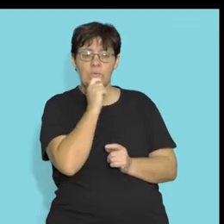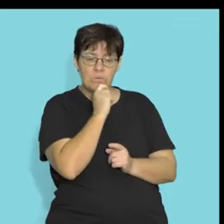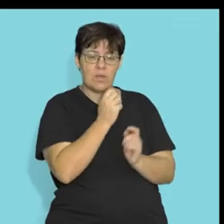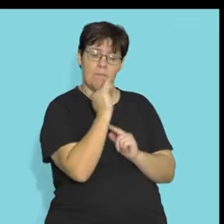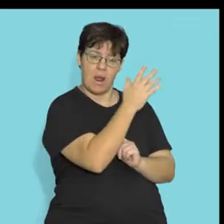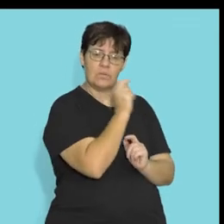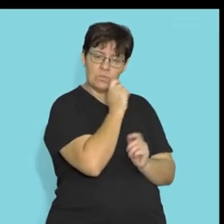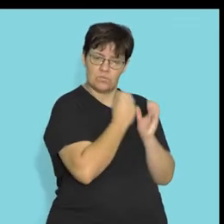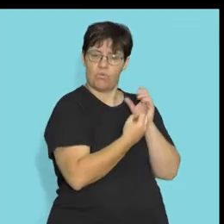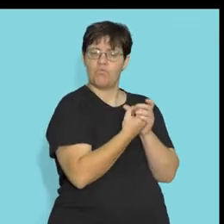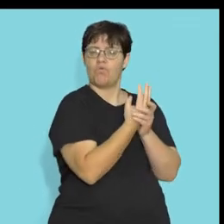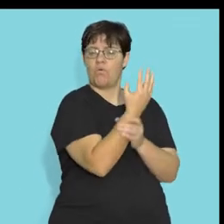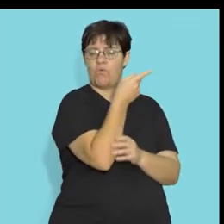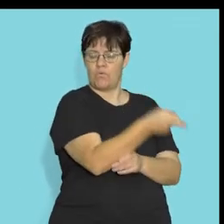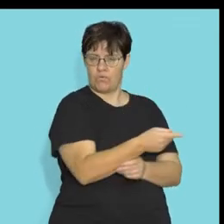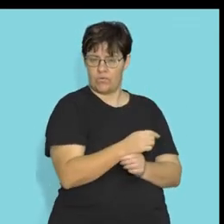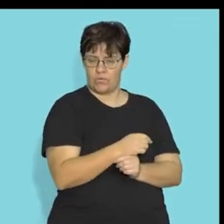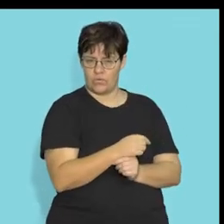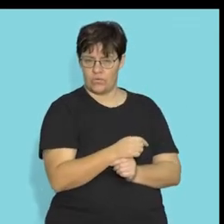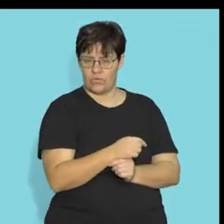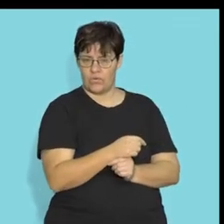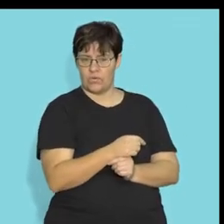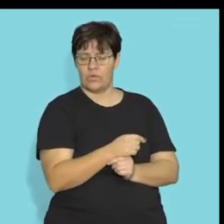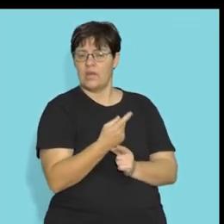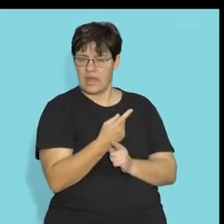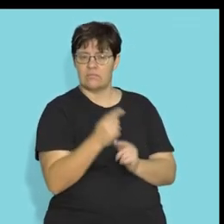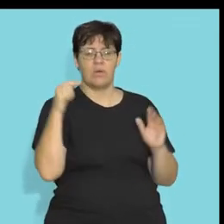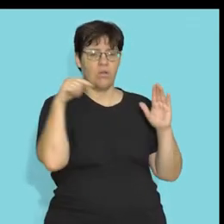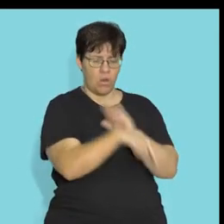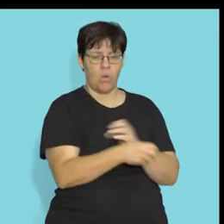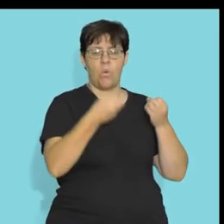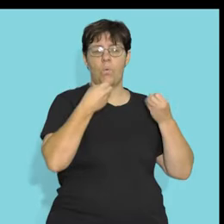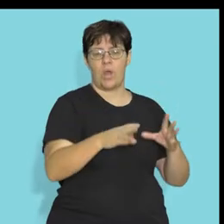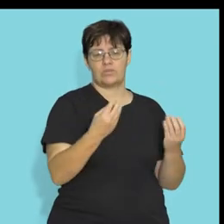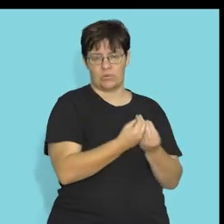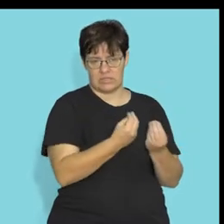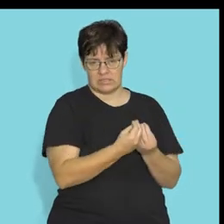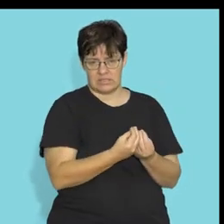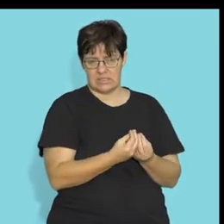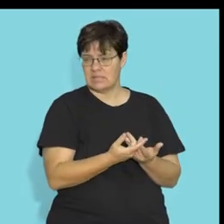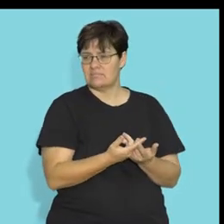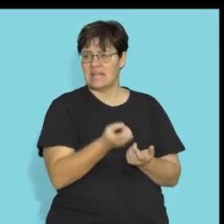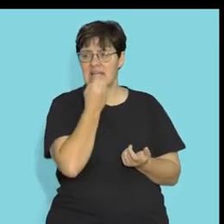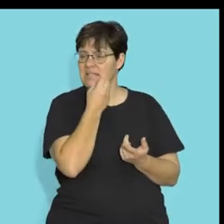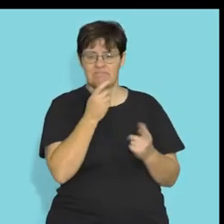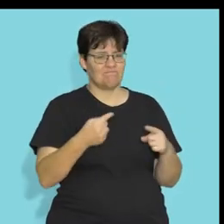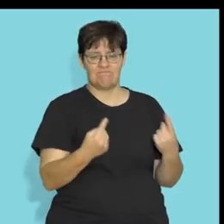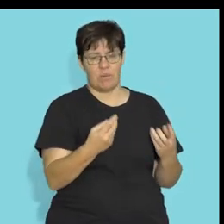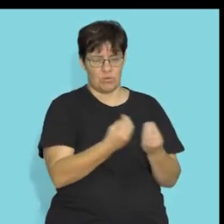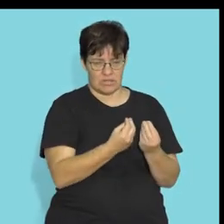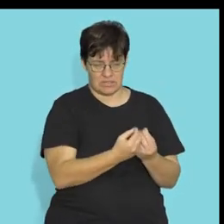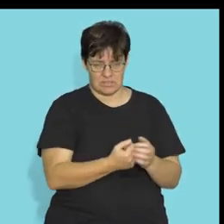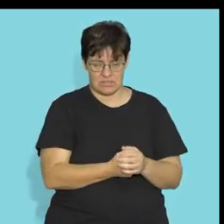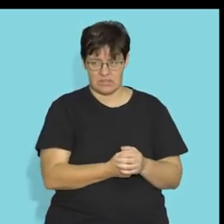growth. Some of that energy in its life is lost through waste products, and that is undigested and indigestible